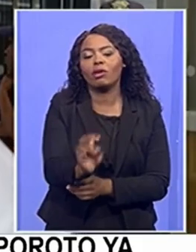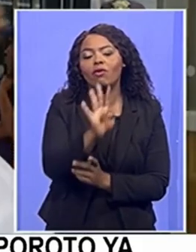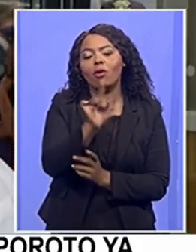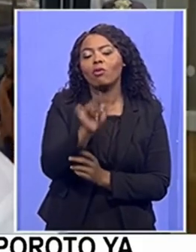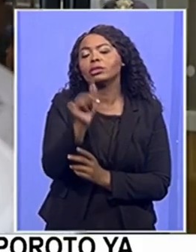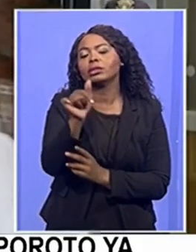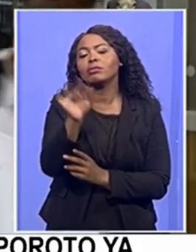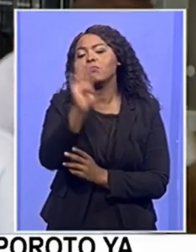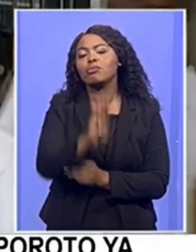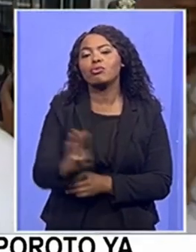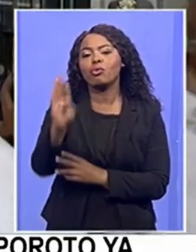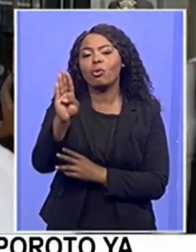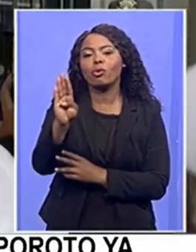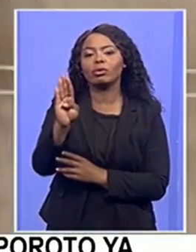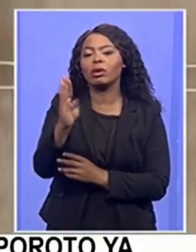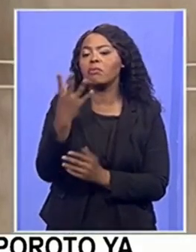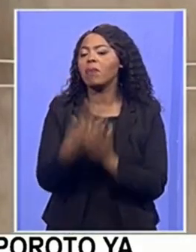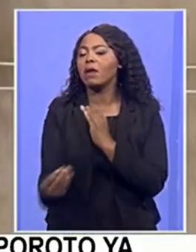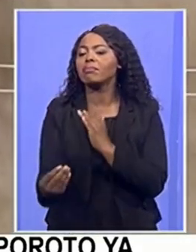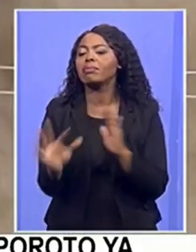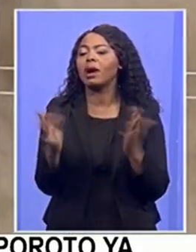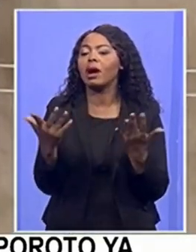.6 billion could just vanish.